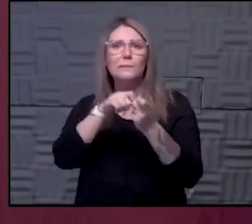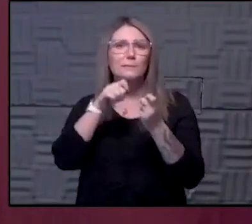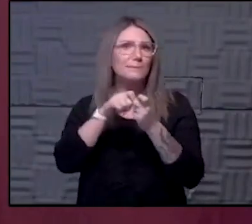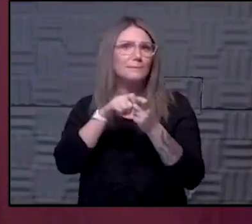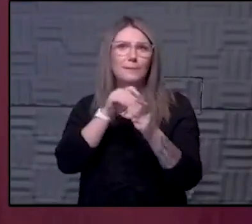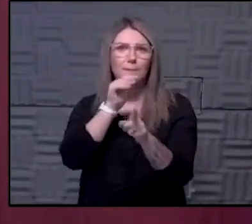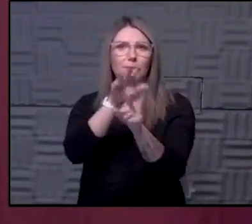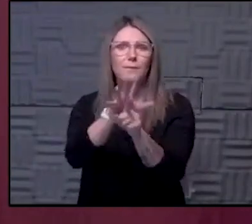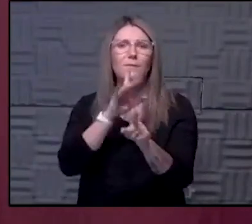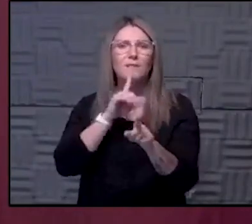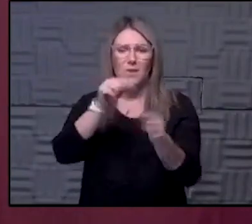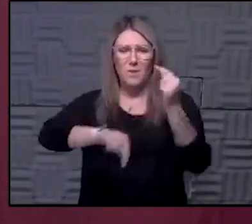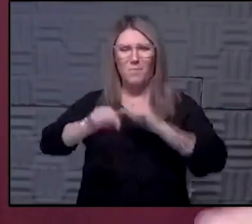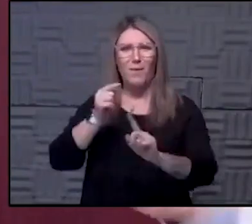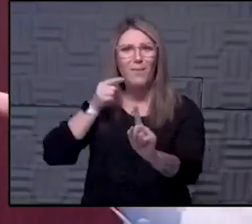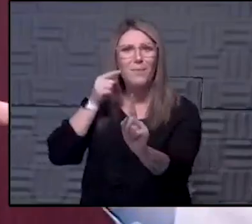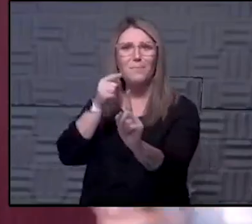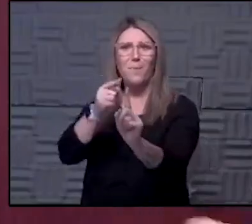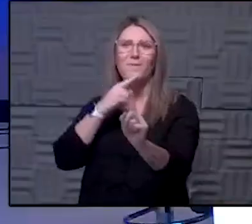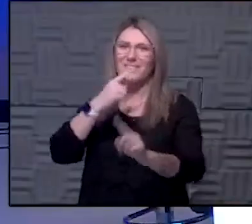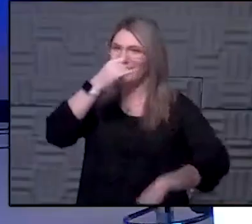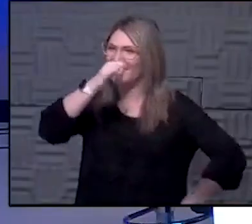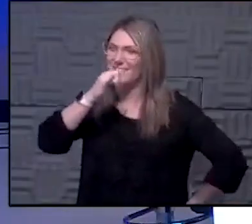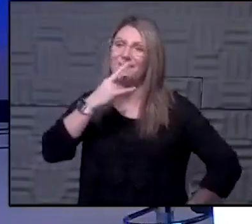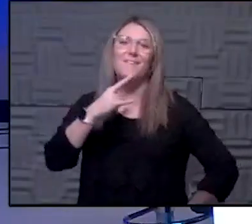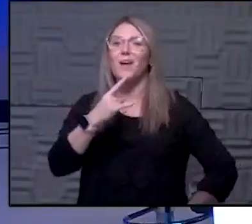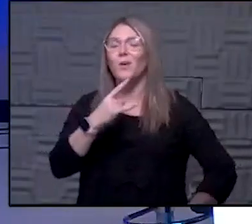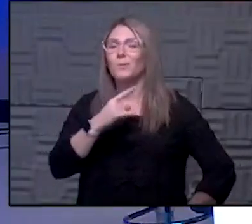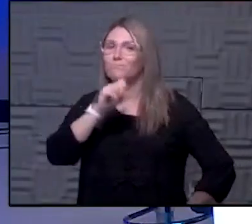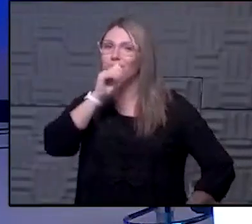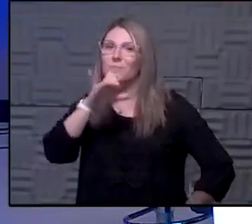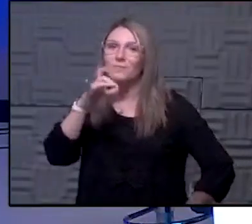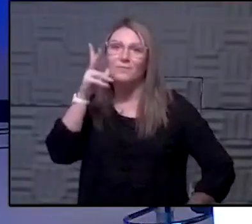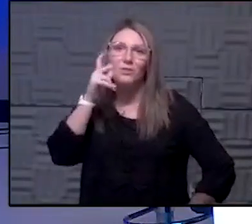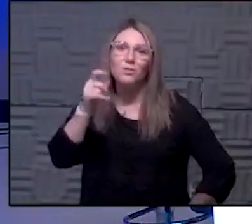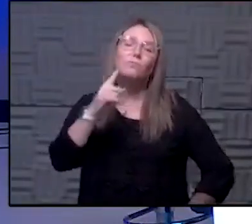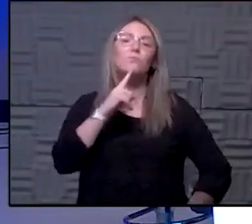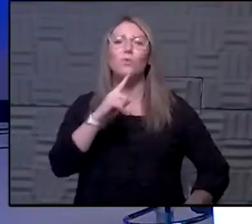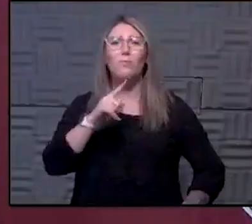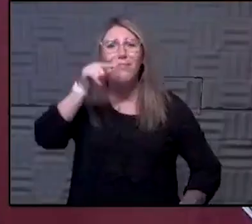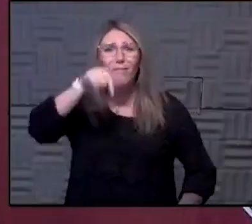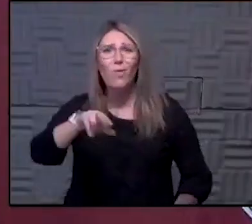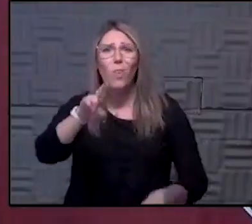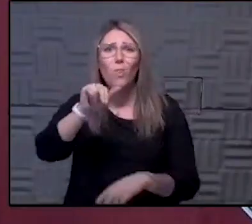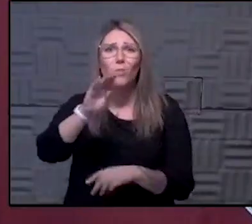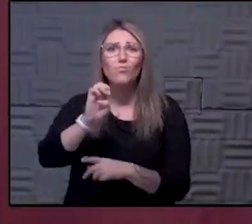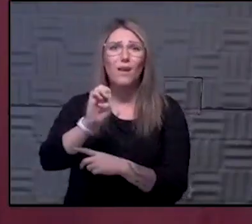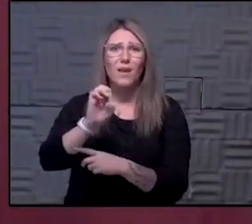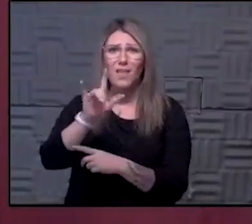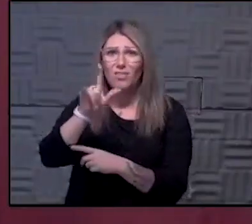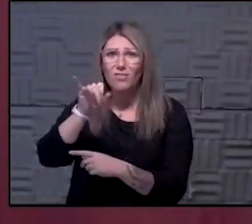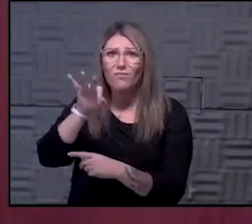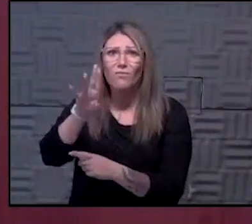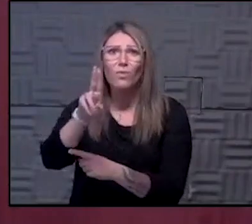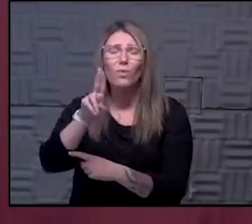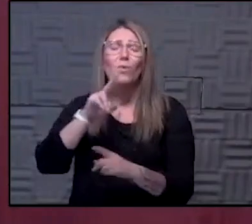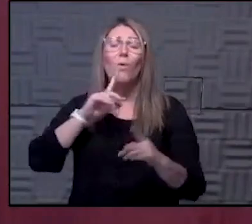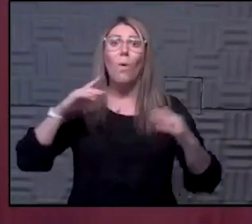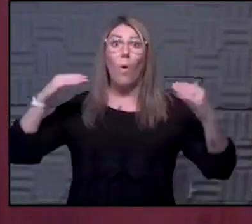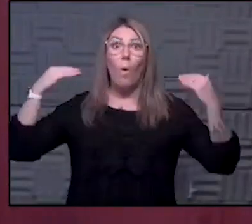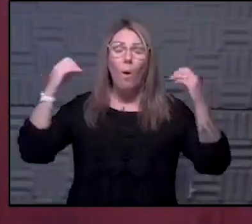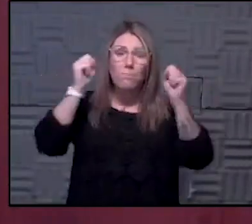keep coming back to this point. I think it's so salient. I'd love to hear your comment, Hawk. The low rate of influenza is